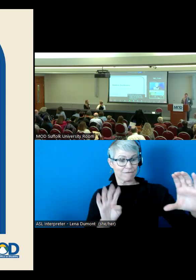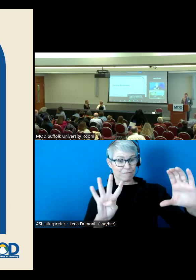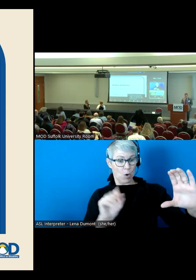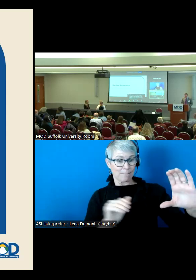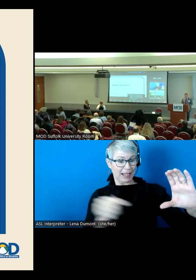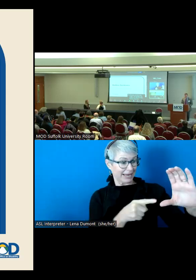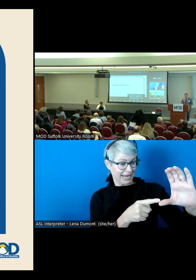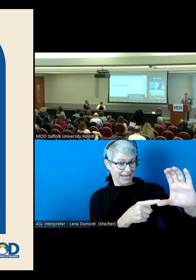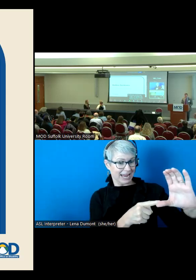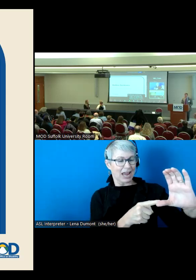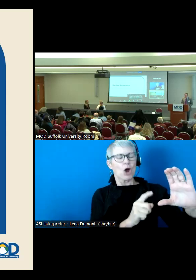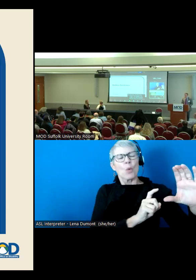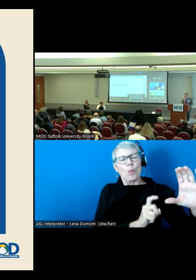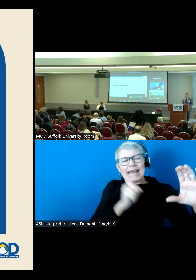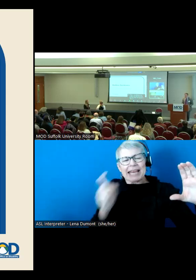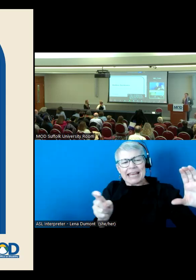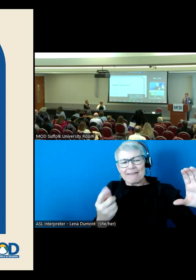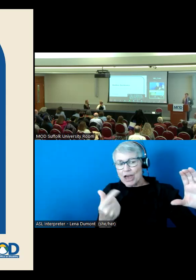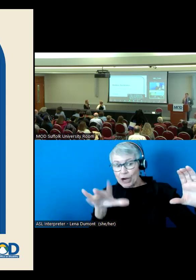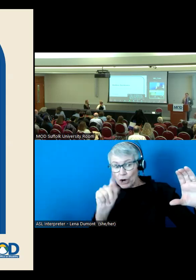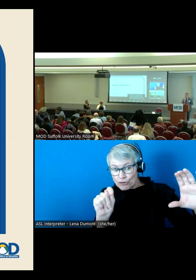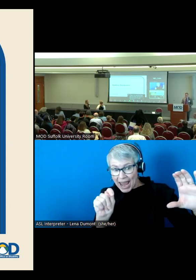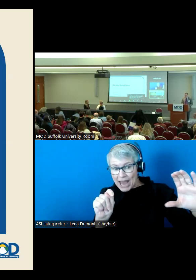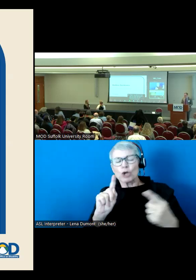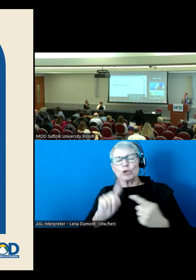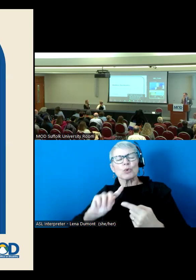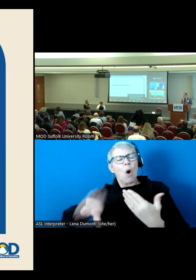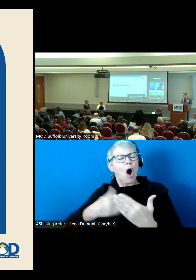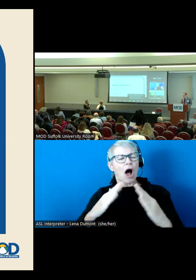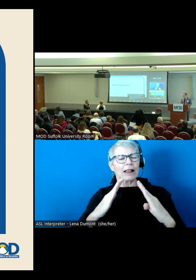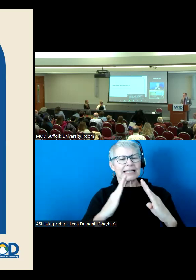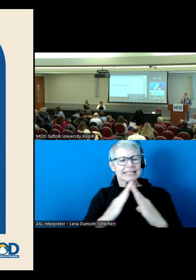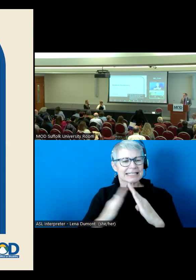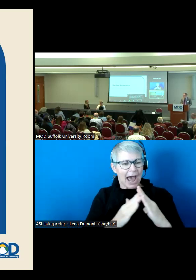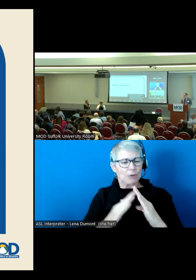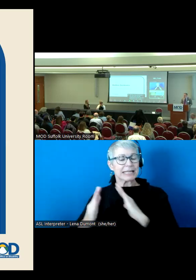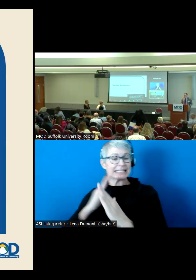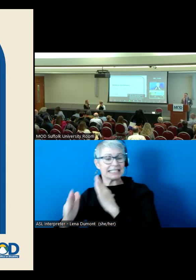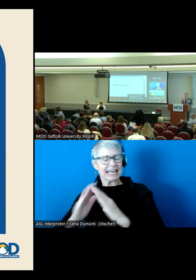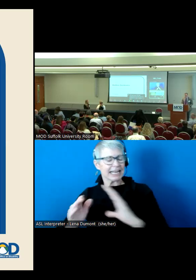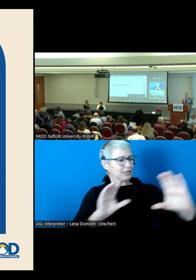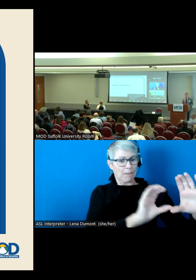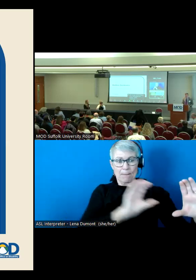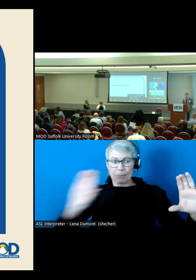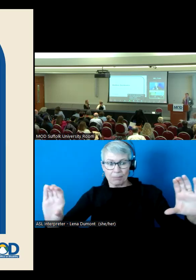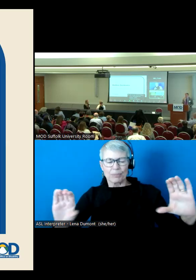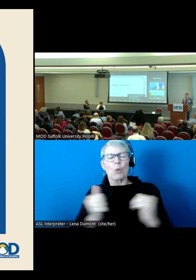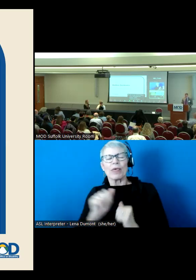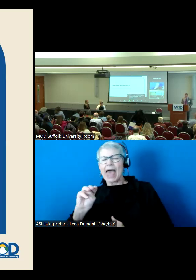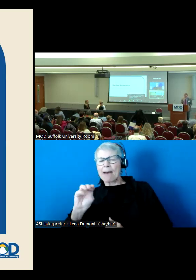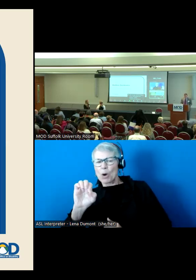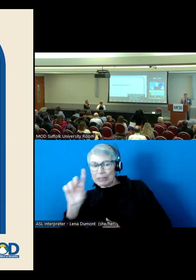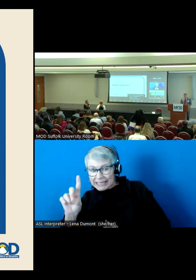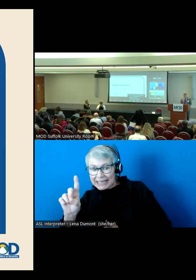the Municipal ADA Improvement Grant Program, a grant program that we administer in partnership with the Mass Office of Disability through the